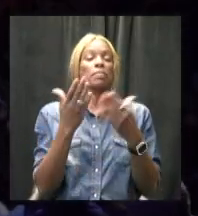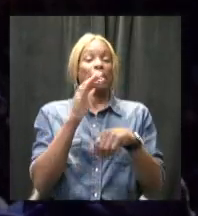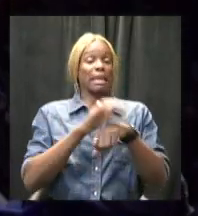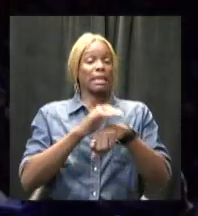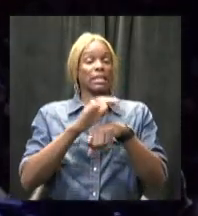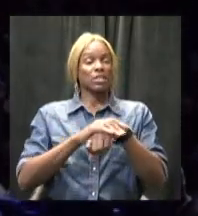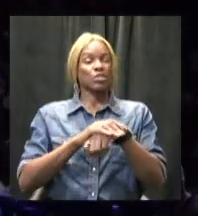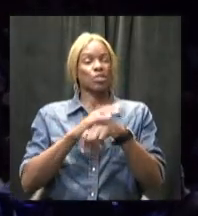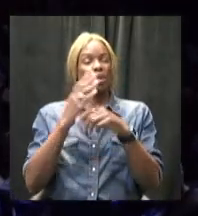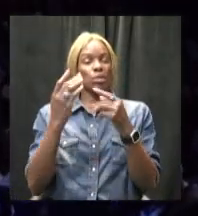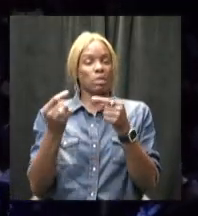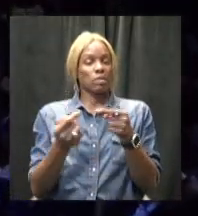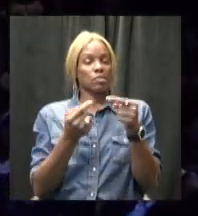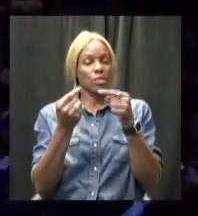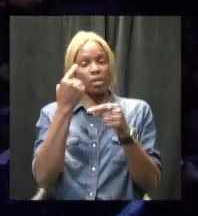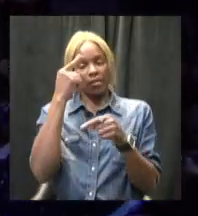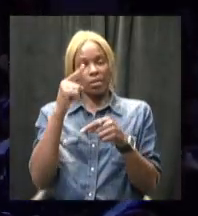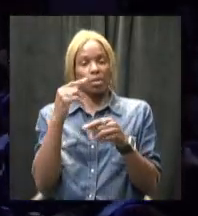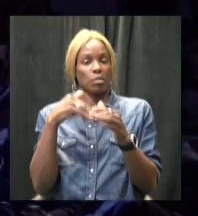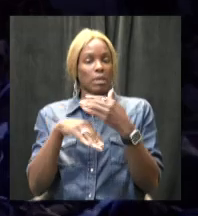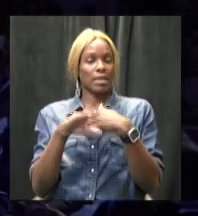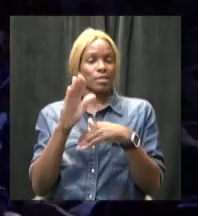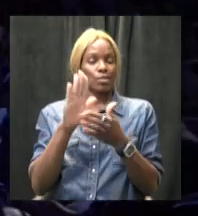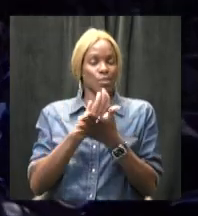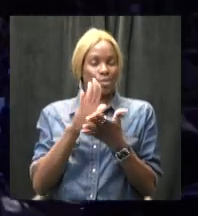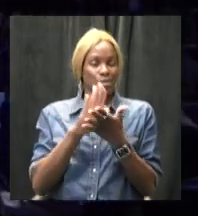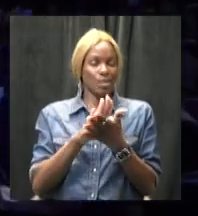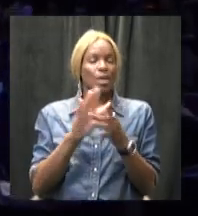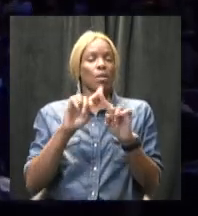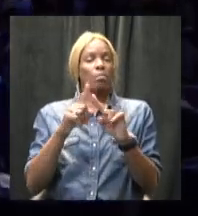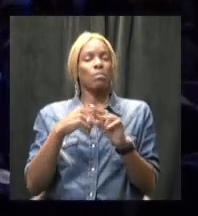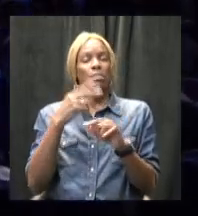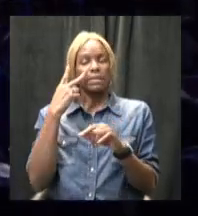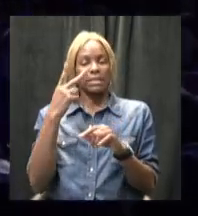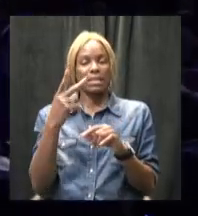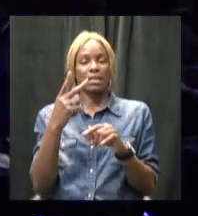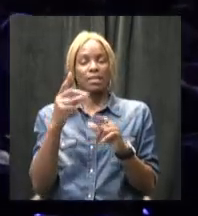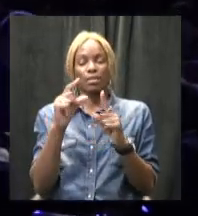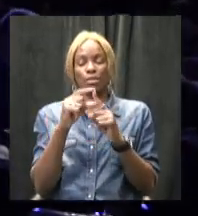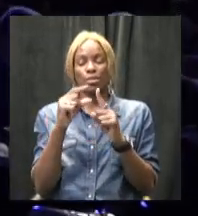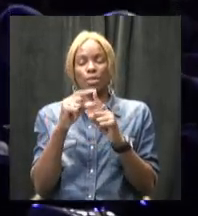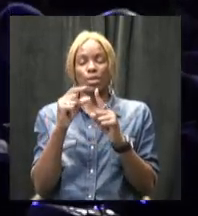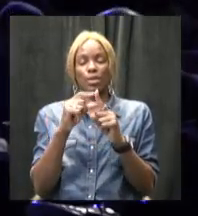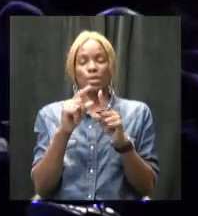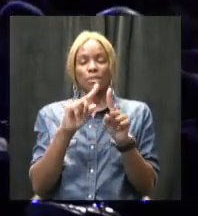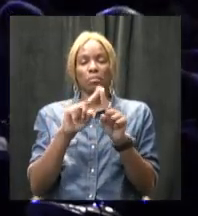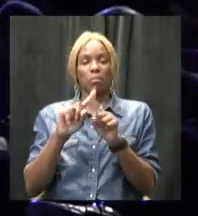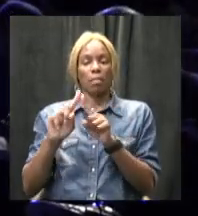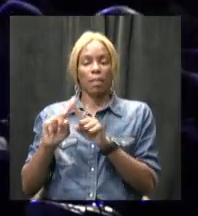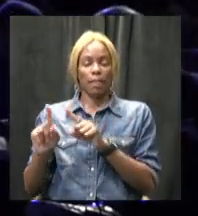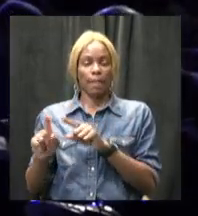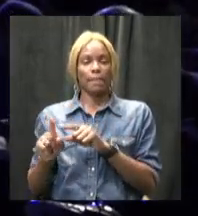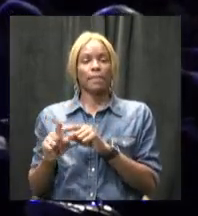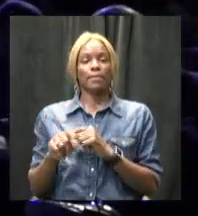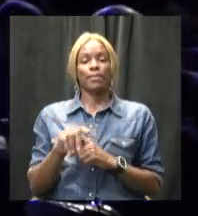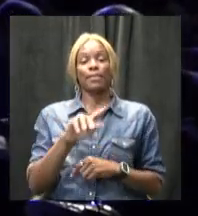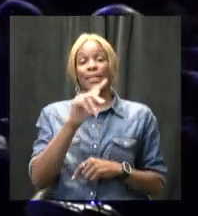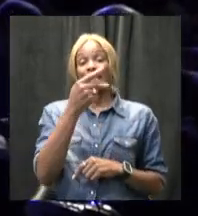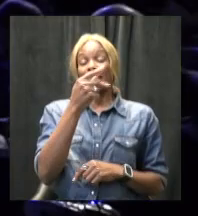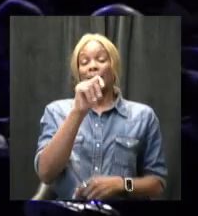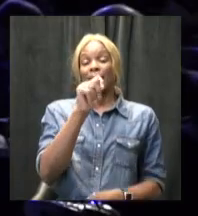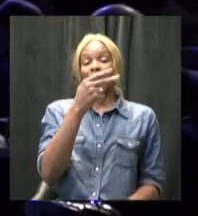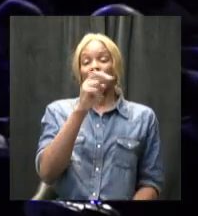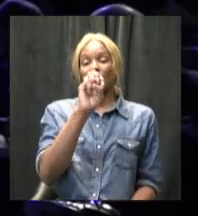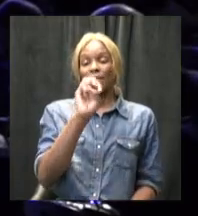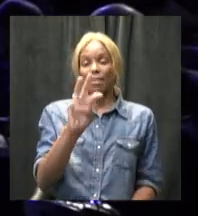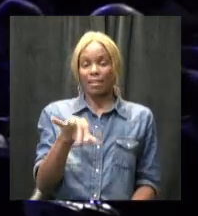But I want you to catch all of the plural words. Look at this in verse 45, they and anyone. Verse